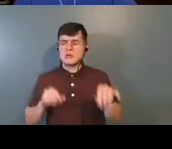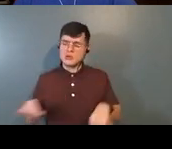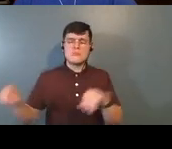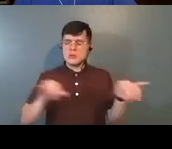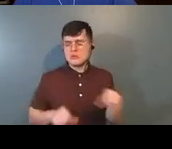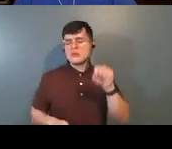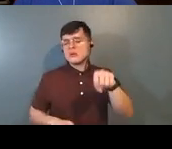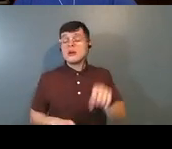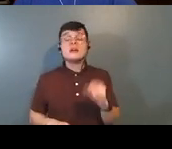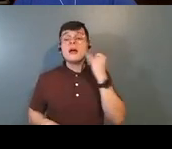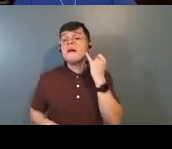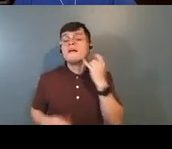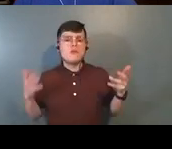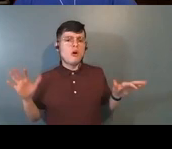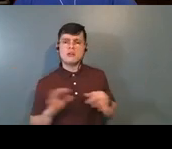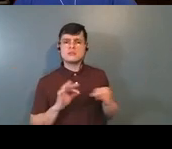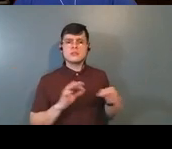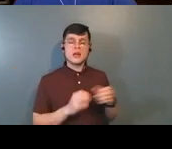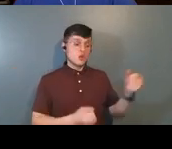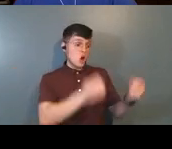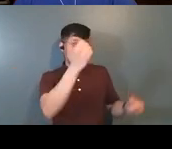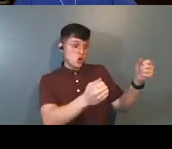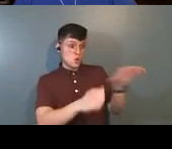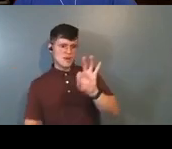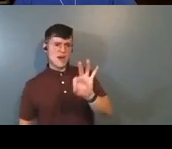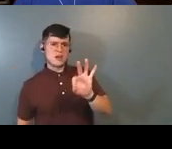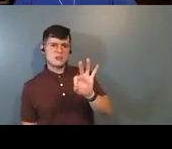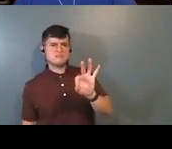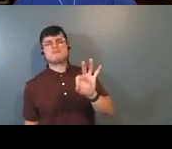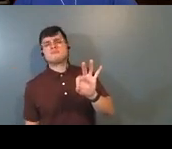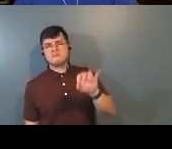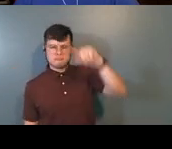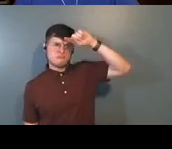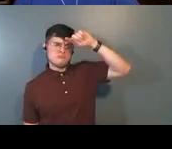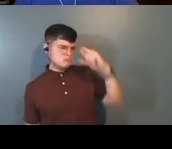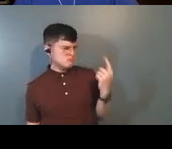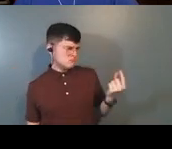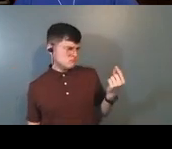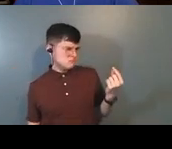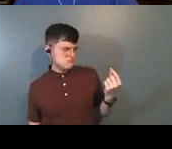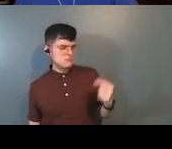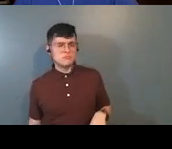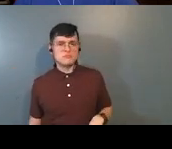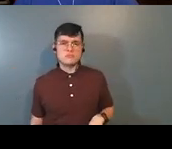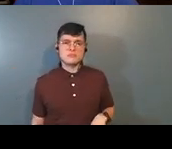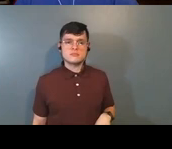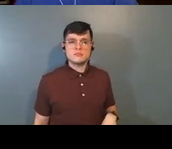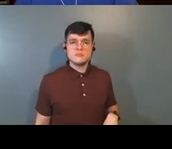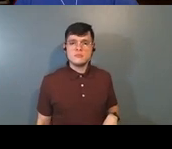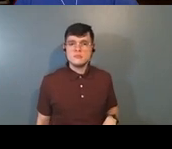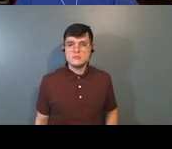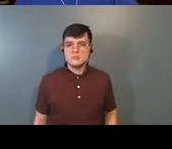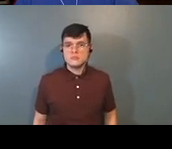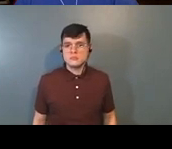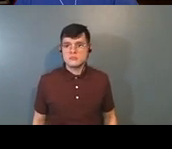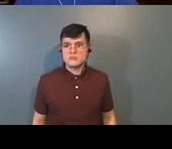Because if it just said auto 9, right, then. Left parent, 11 right parent, checkbox not